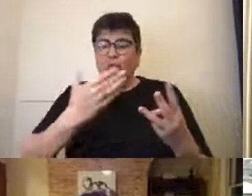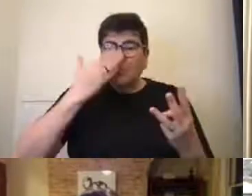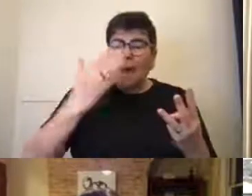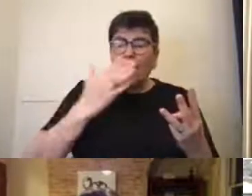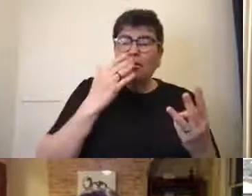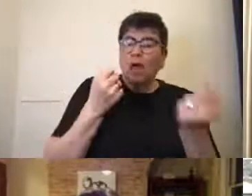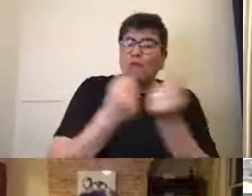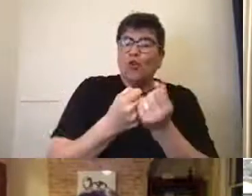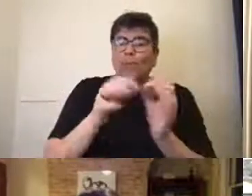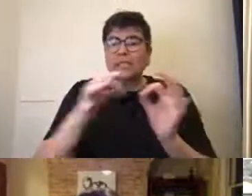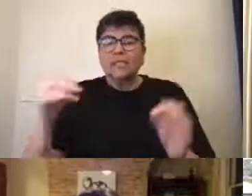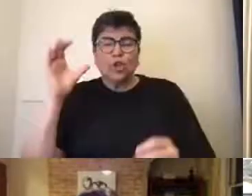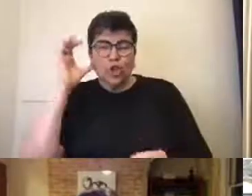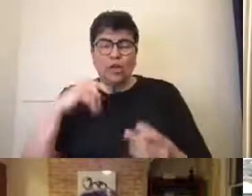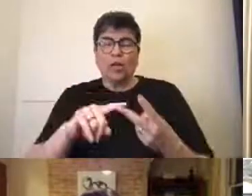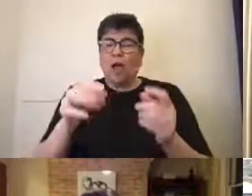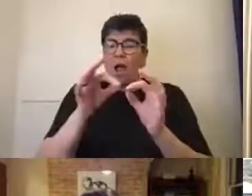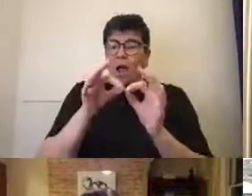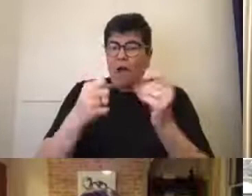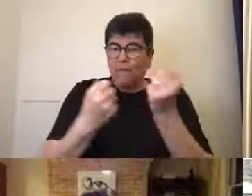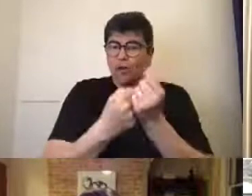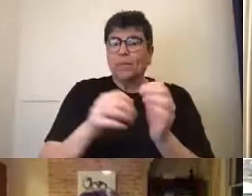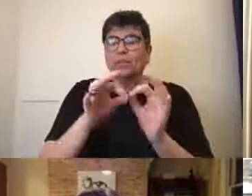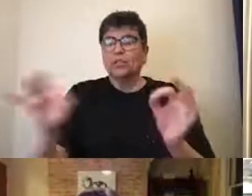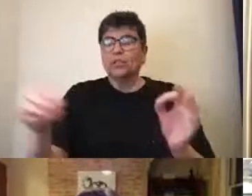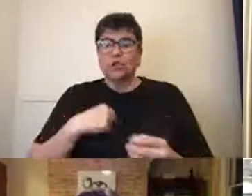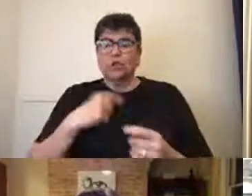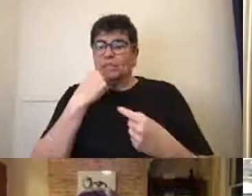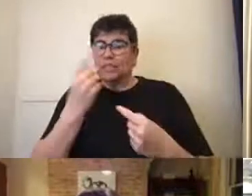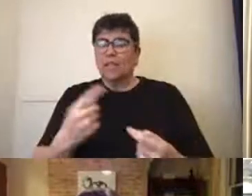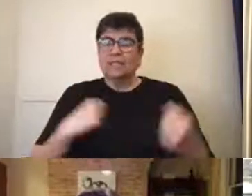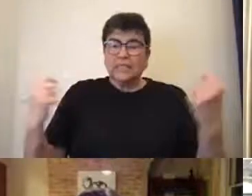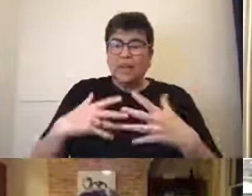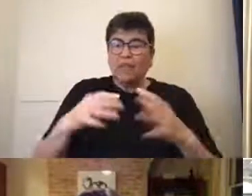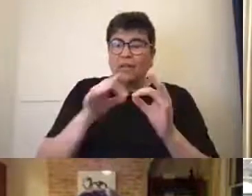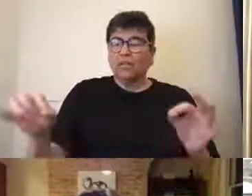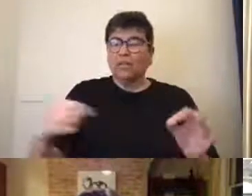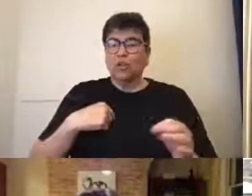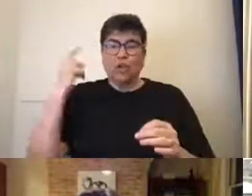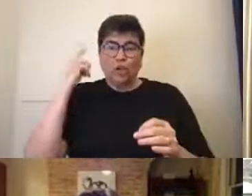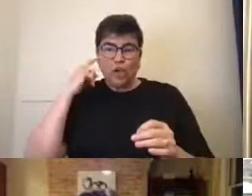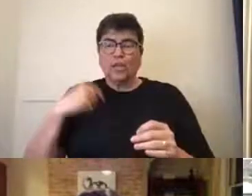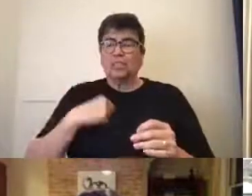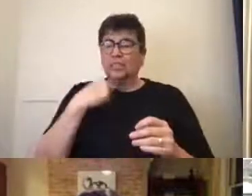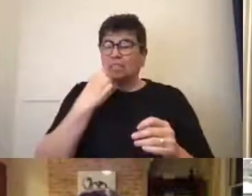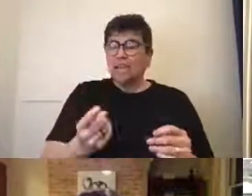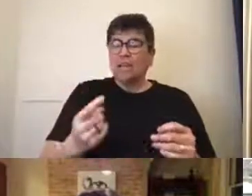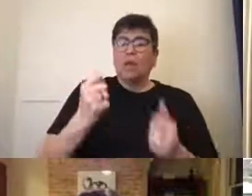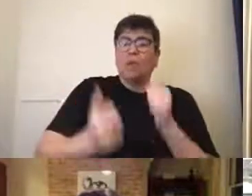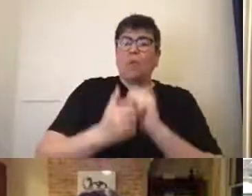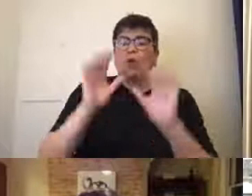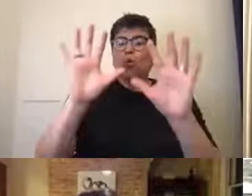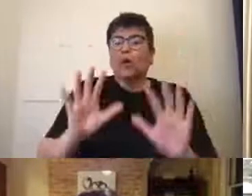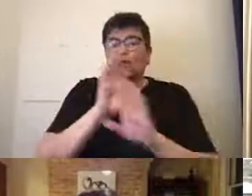affirming sentences you've heard, the affirming sentences you said, the terrifying sentences you've heard, the terrifying sentences you said, the most wonderful silence